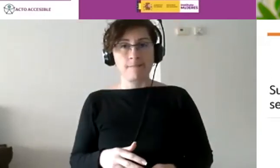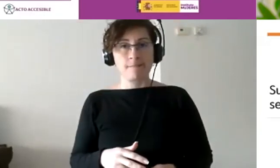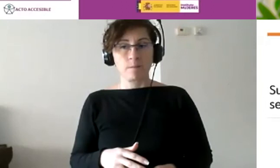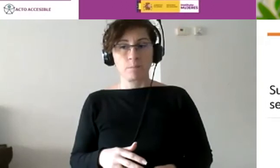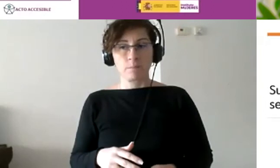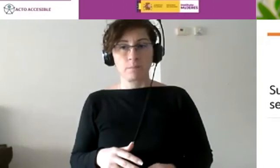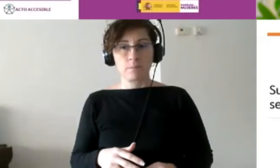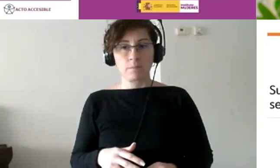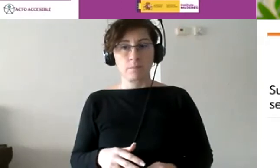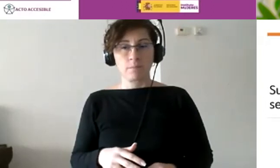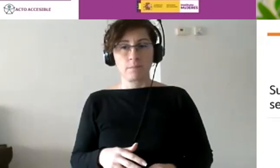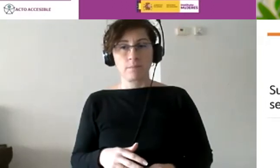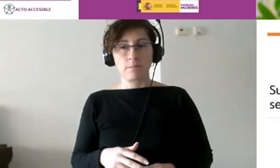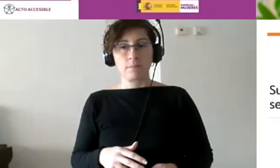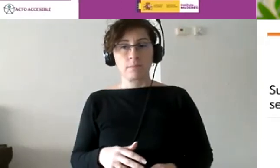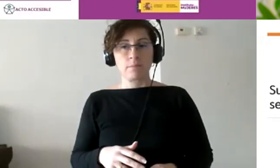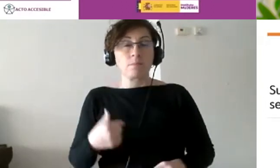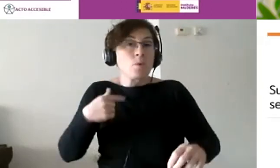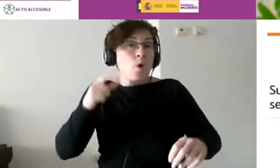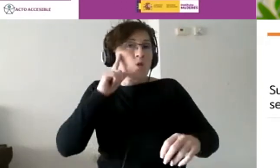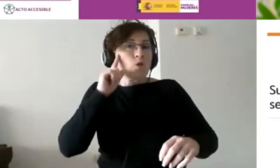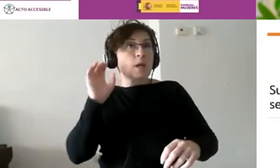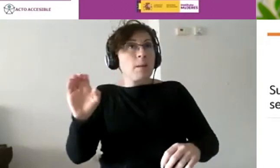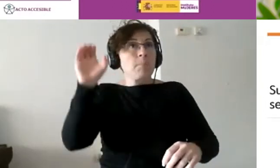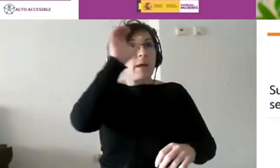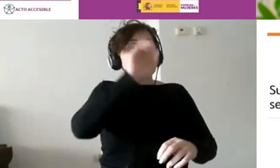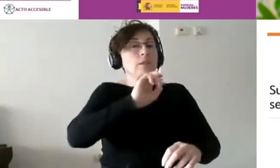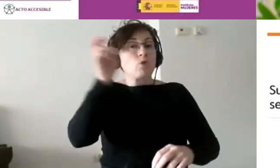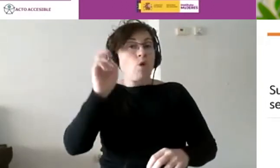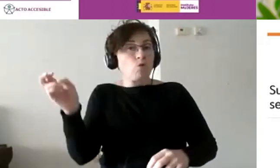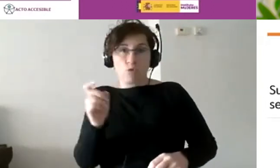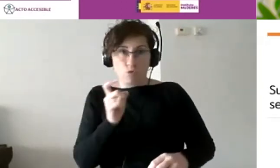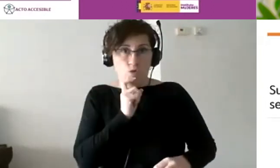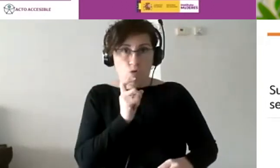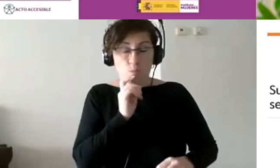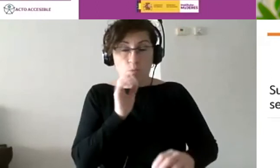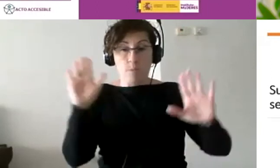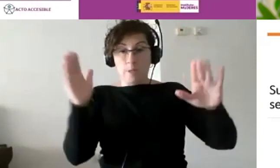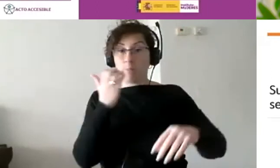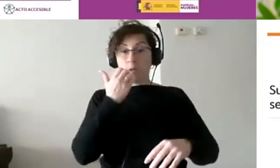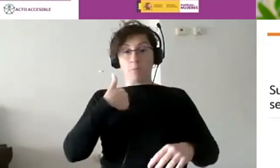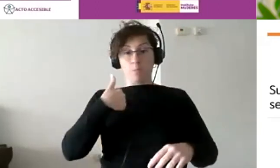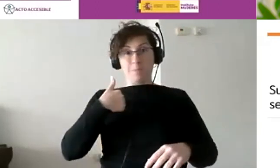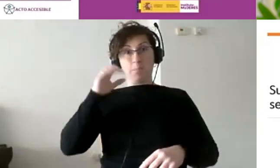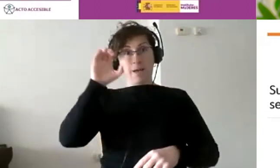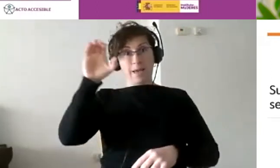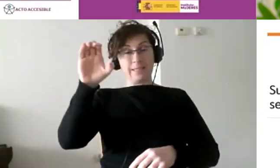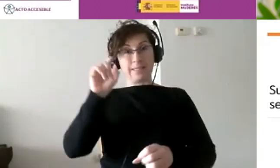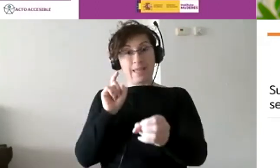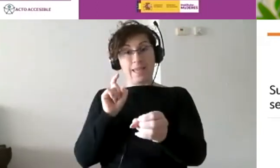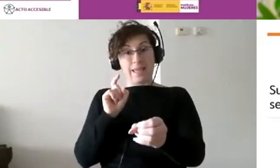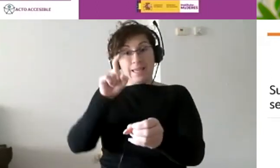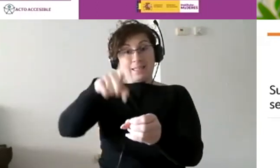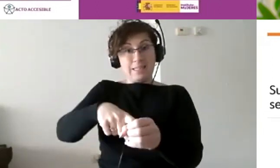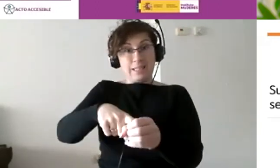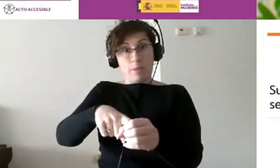the registration takes at least 2 weeks, but sometimes more. So it means person will